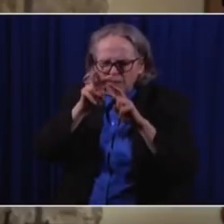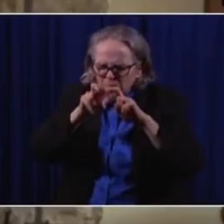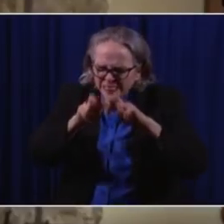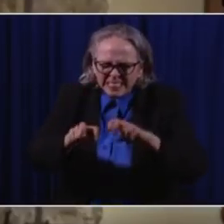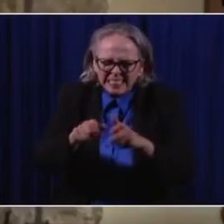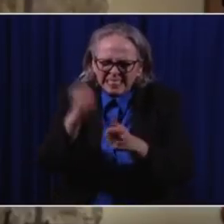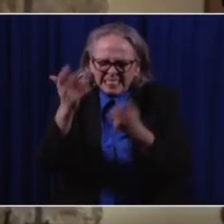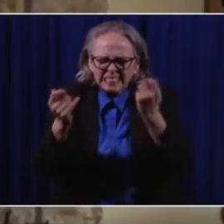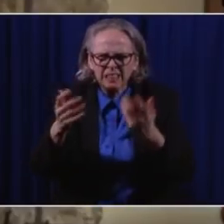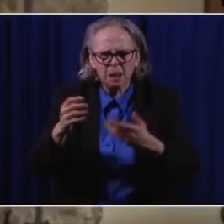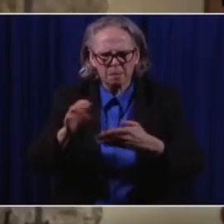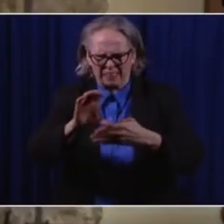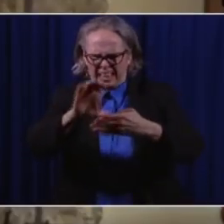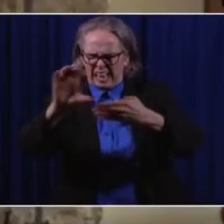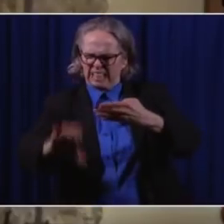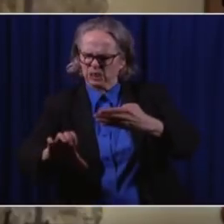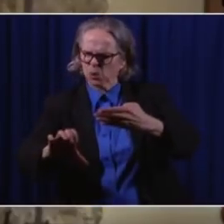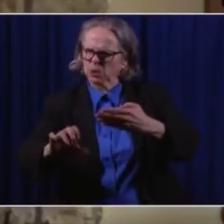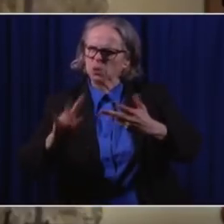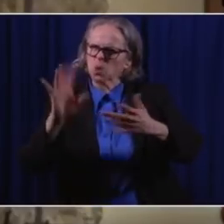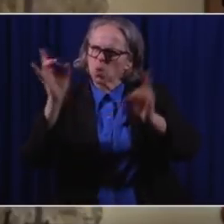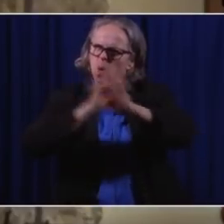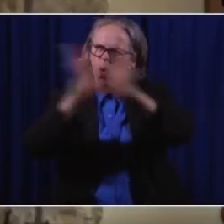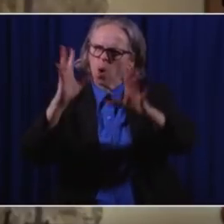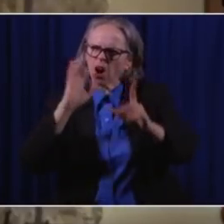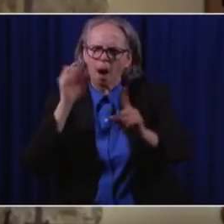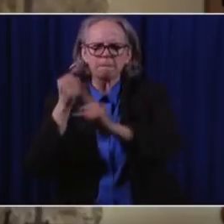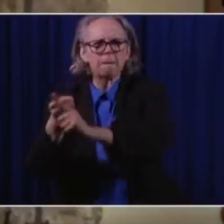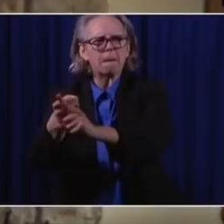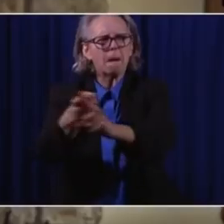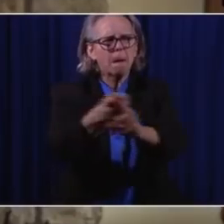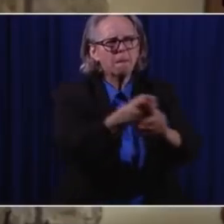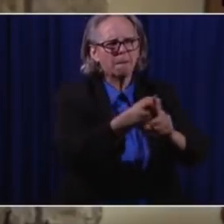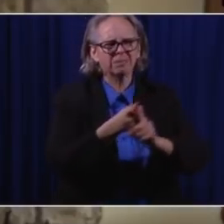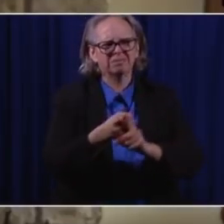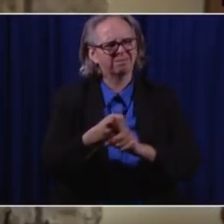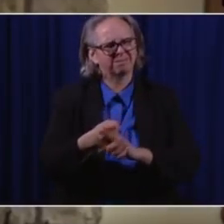that, can become law.